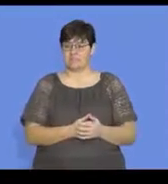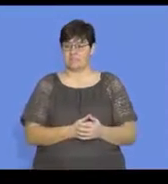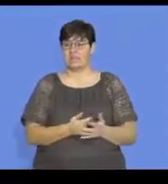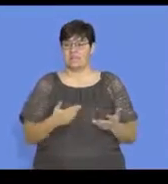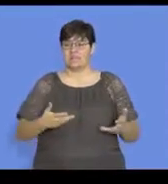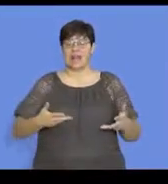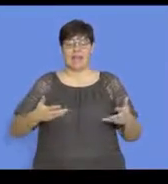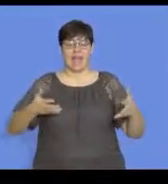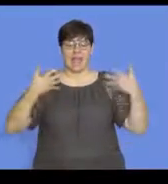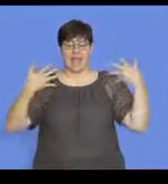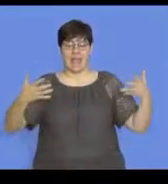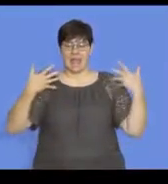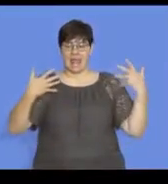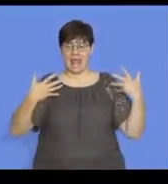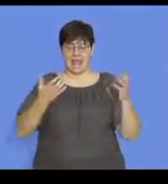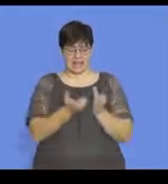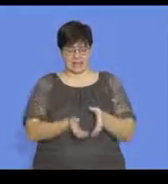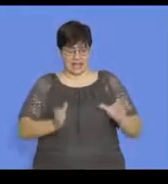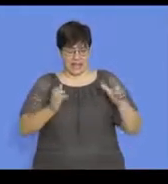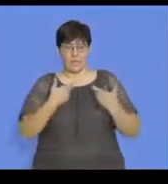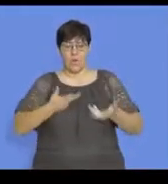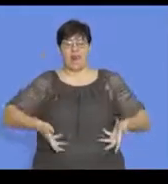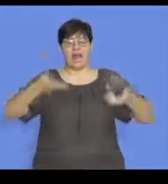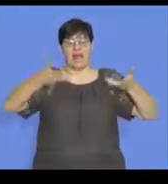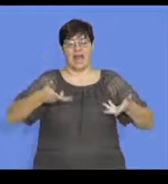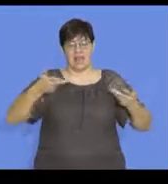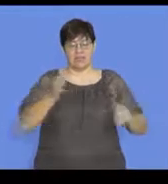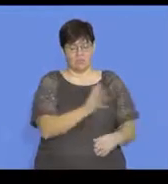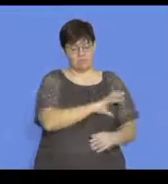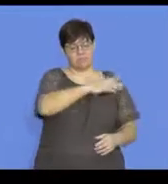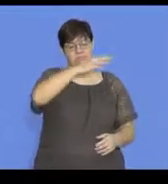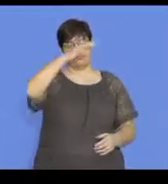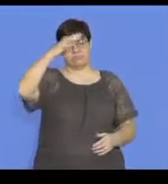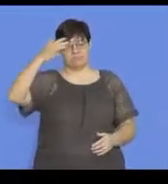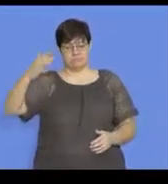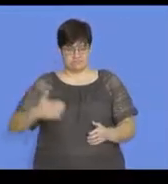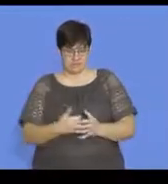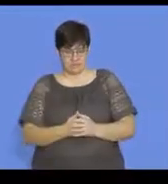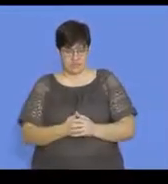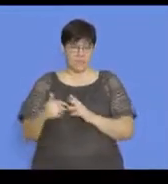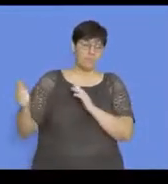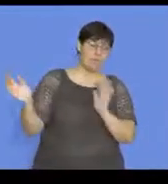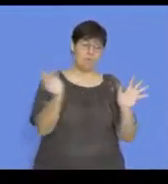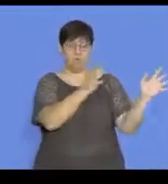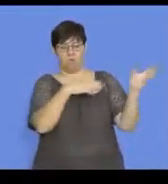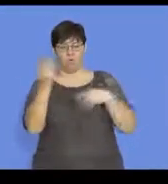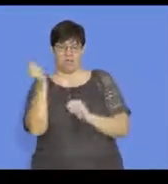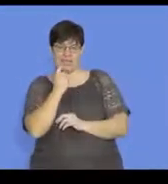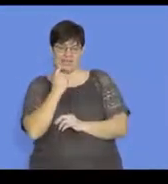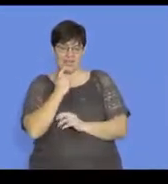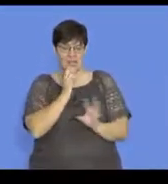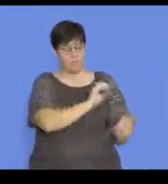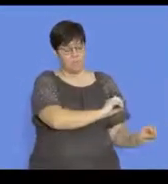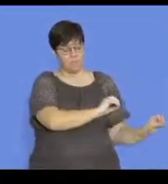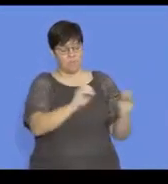sacs do? They make it nice and light. And it's much easier for the wind to then transport for